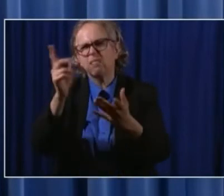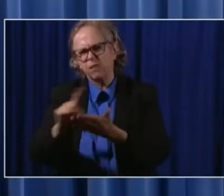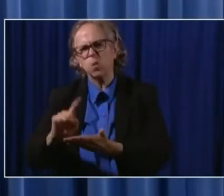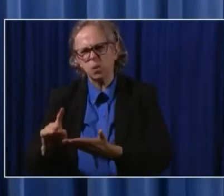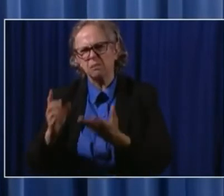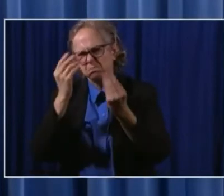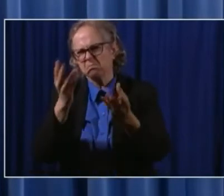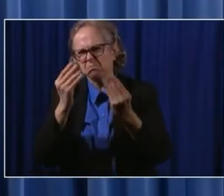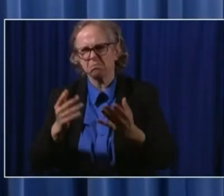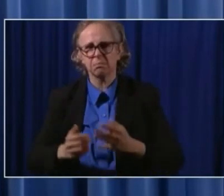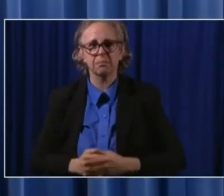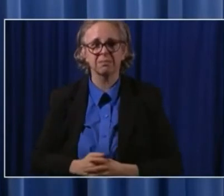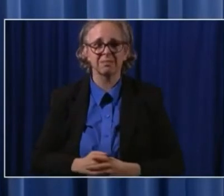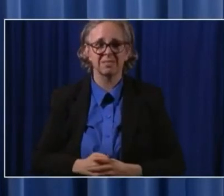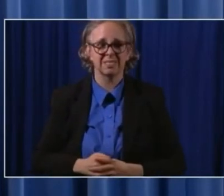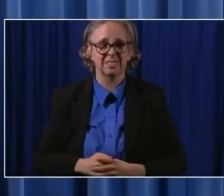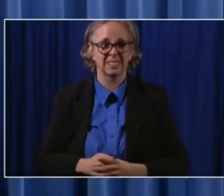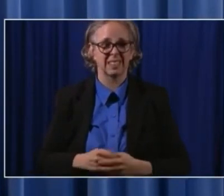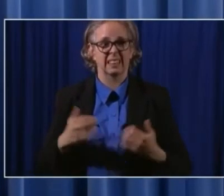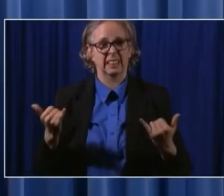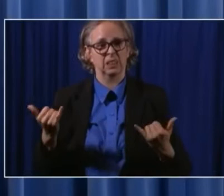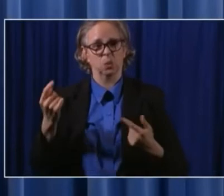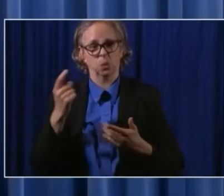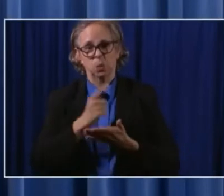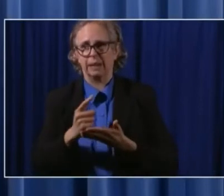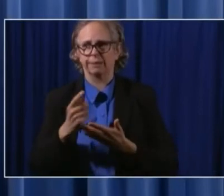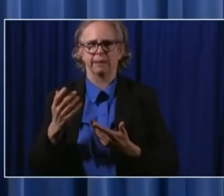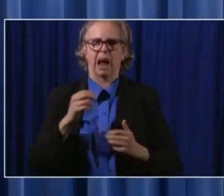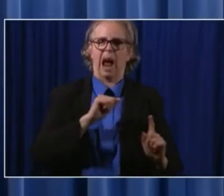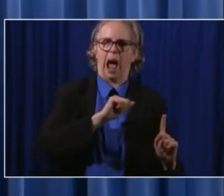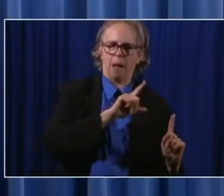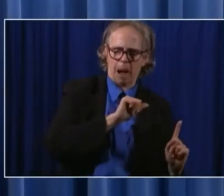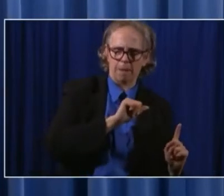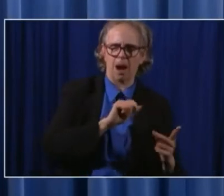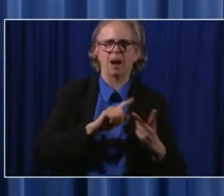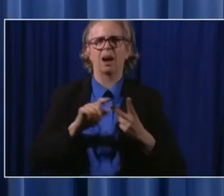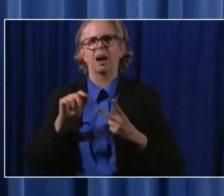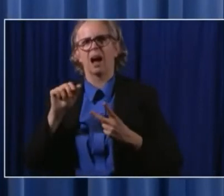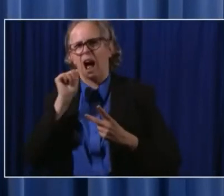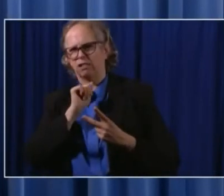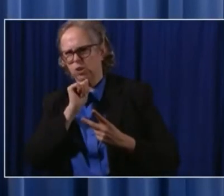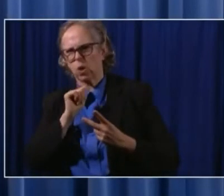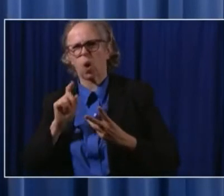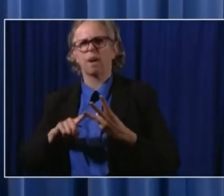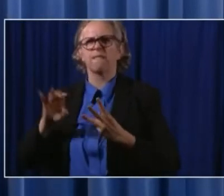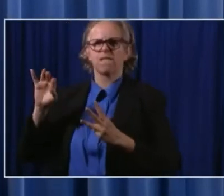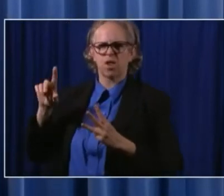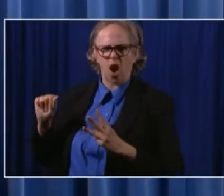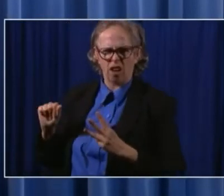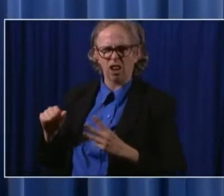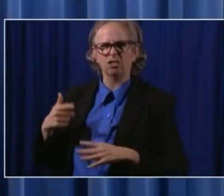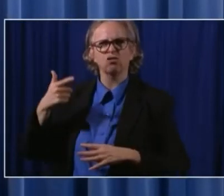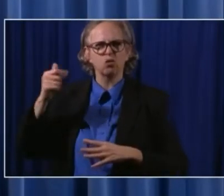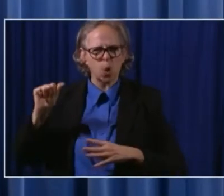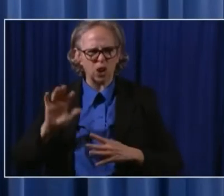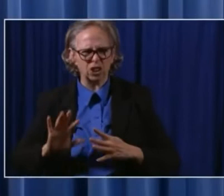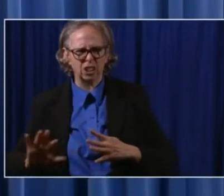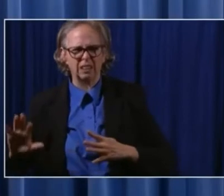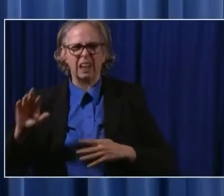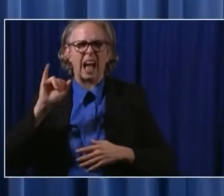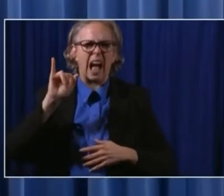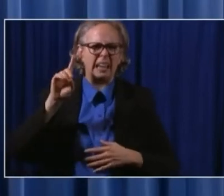and from Alabama, Arizona, Florida, Georgia, Idaho, Mississippi, Nevada, Puerto Rico, South Carolina,